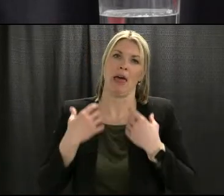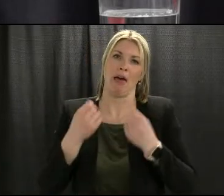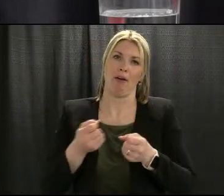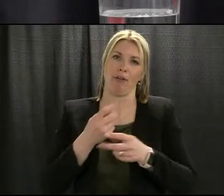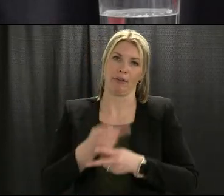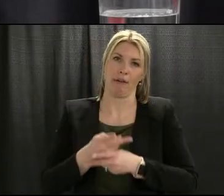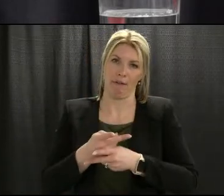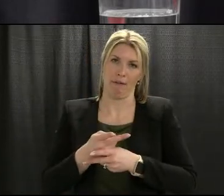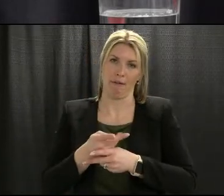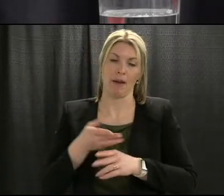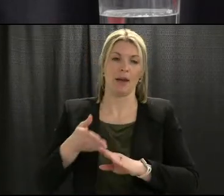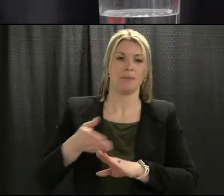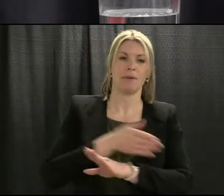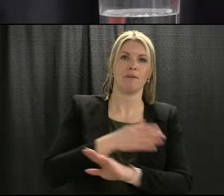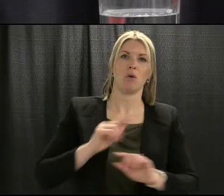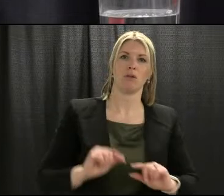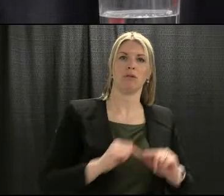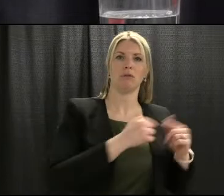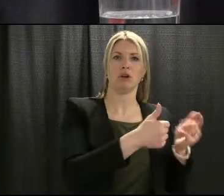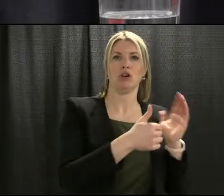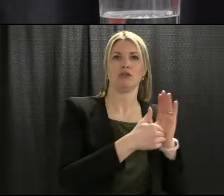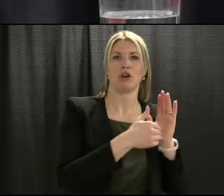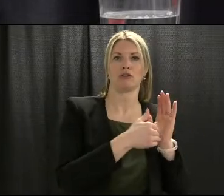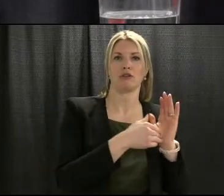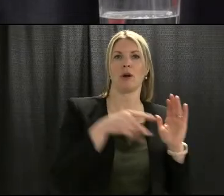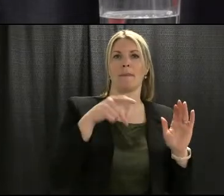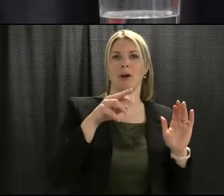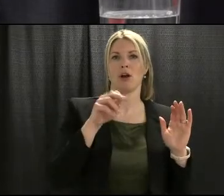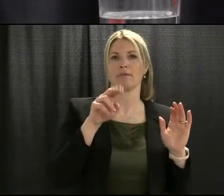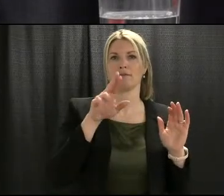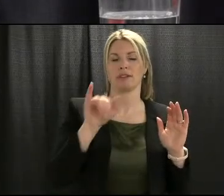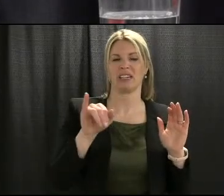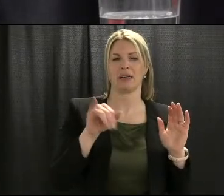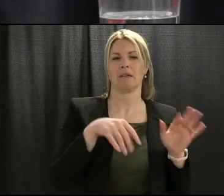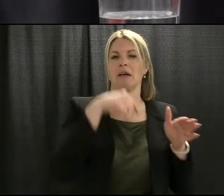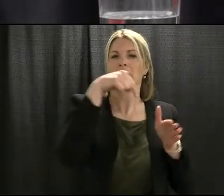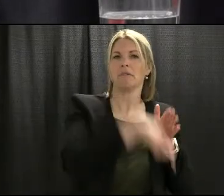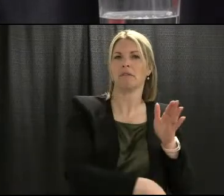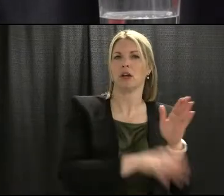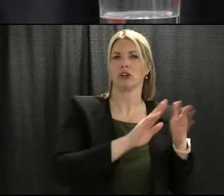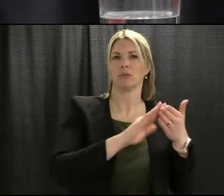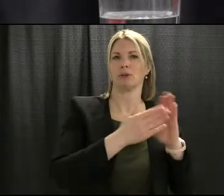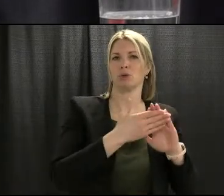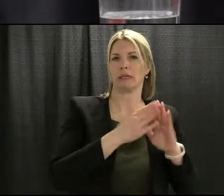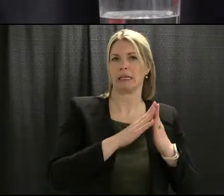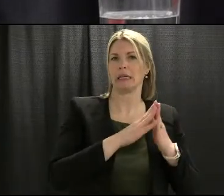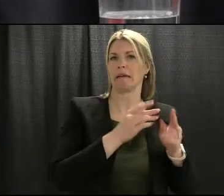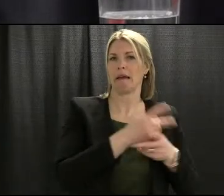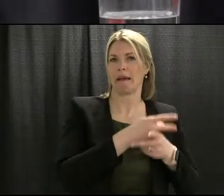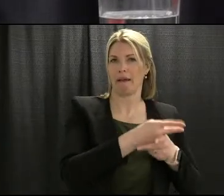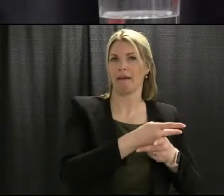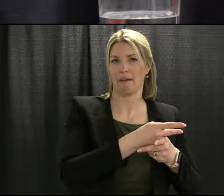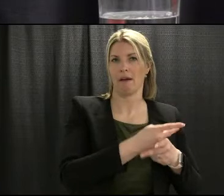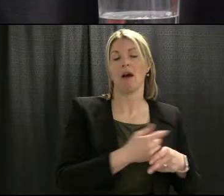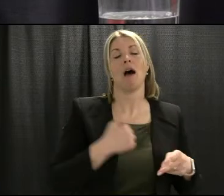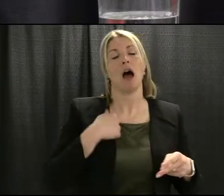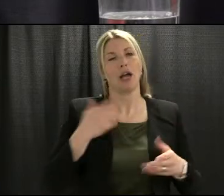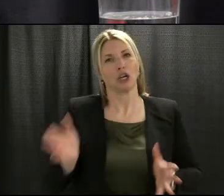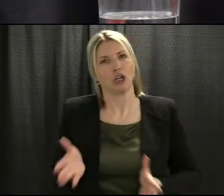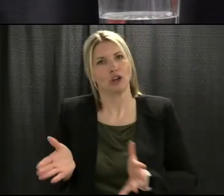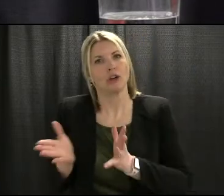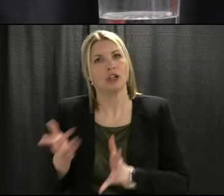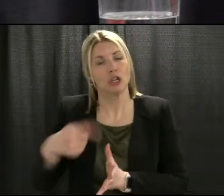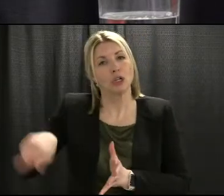to Dr. Parfrey to say a few more words on community care, I would encourage you to register yourself or your loved ones with Patient Connect